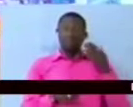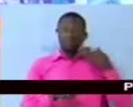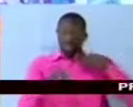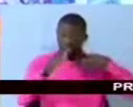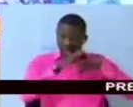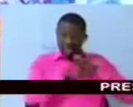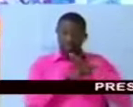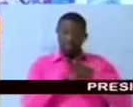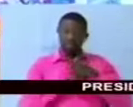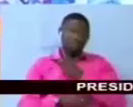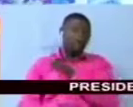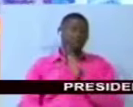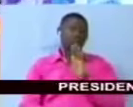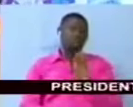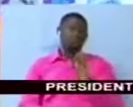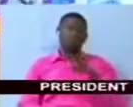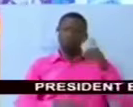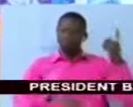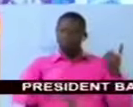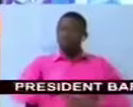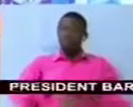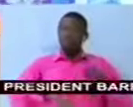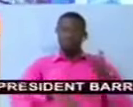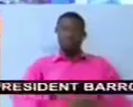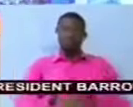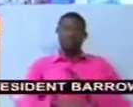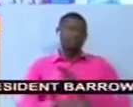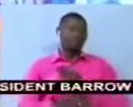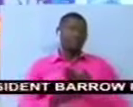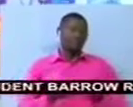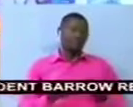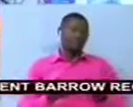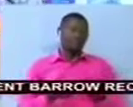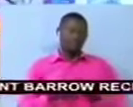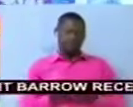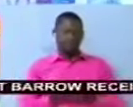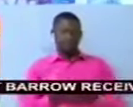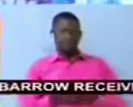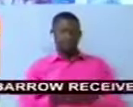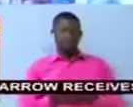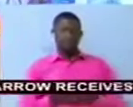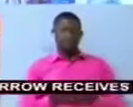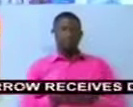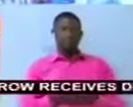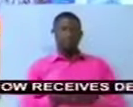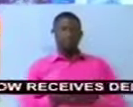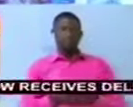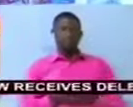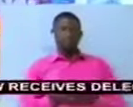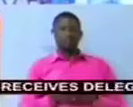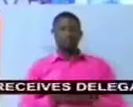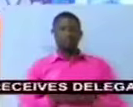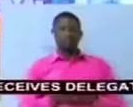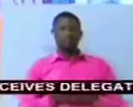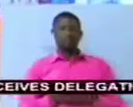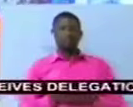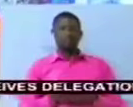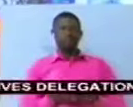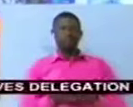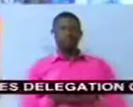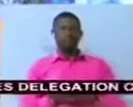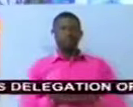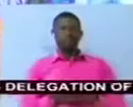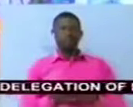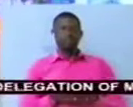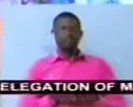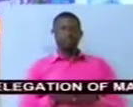arrived, they stopped the beating. Waay yu ma taxaw ñu li tax ma mëna xam sax ne ki moy door wala ma fokk. Boba ñi